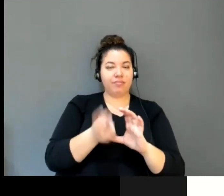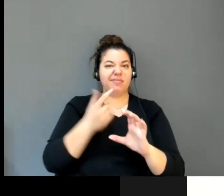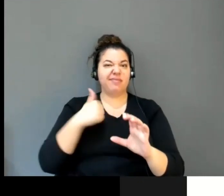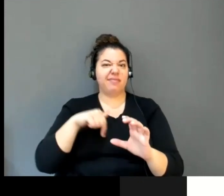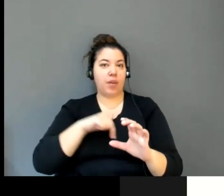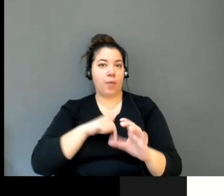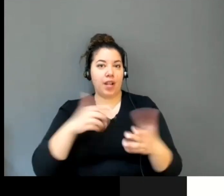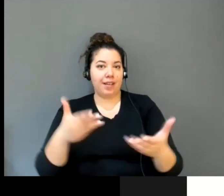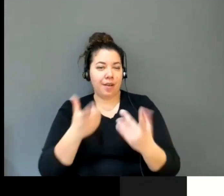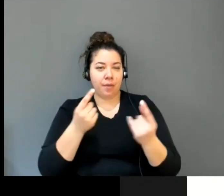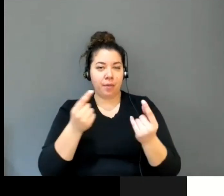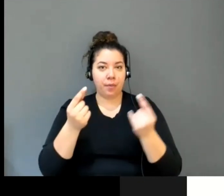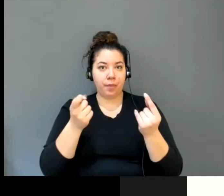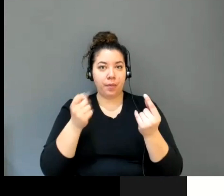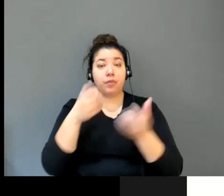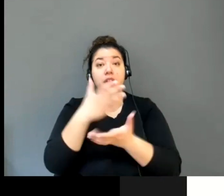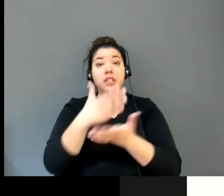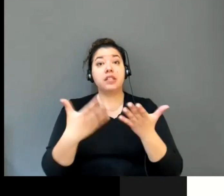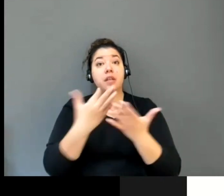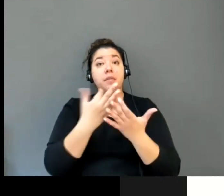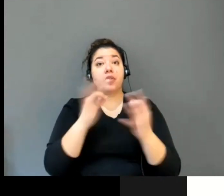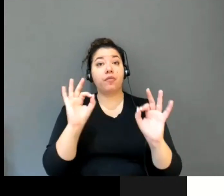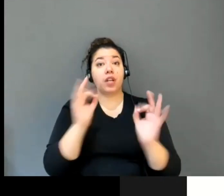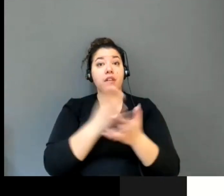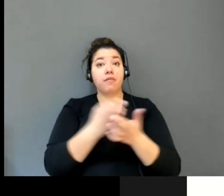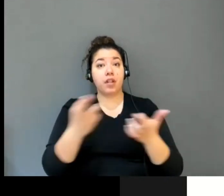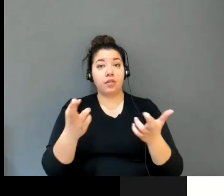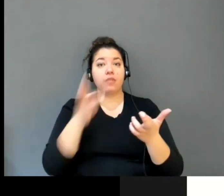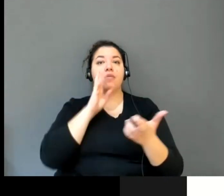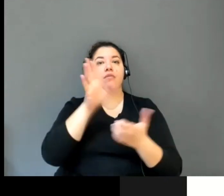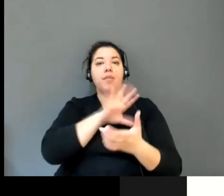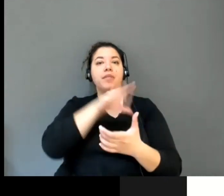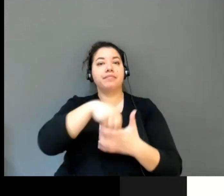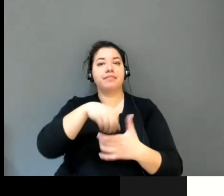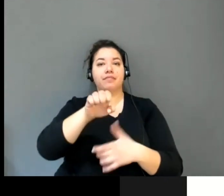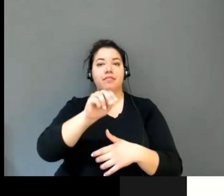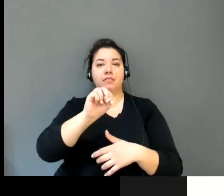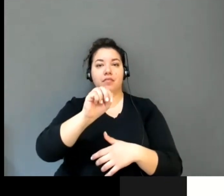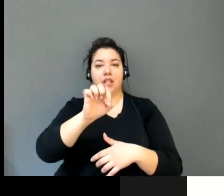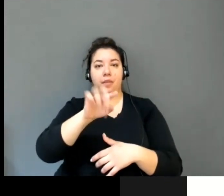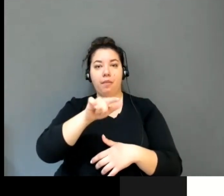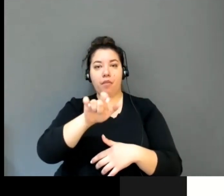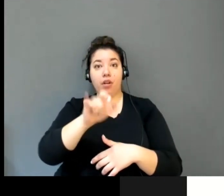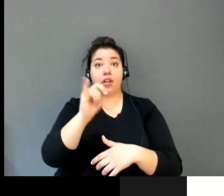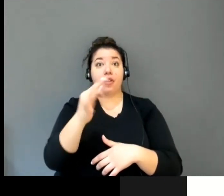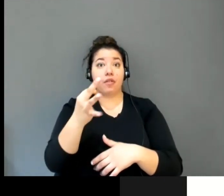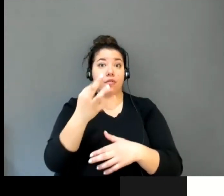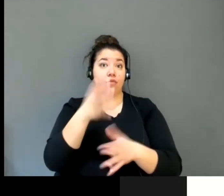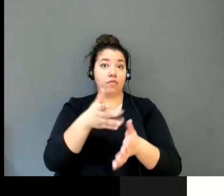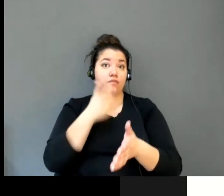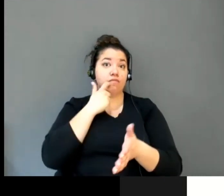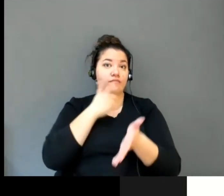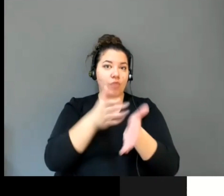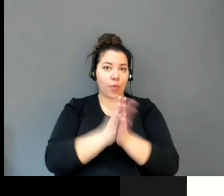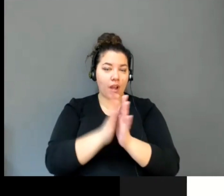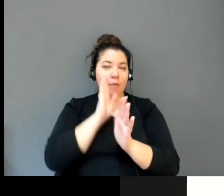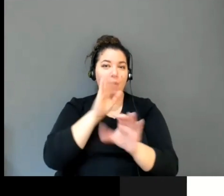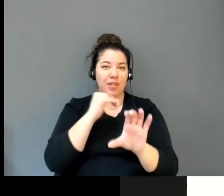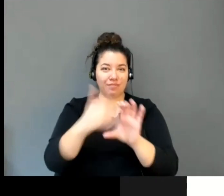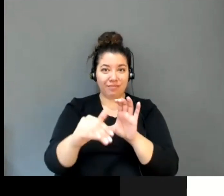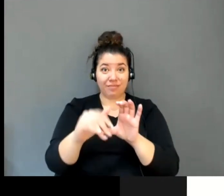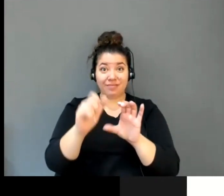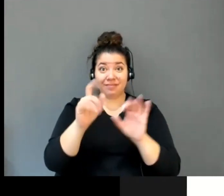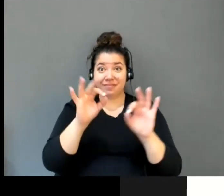free resources come out of our Emerge program that we'll send you if you requested it a few minutes ago. All right, with all that